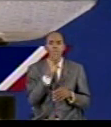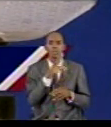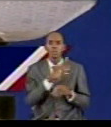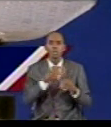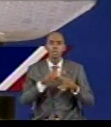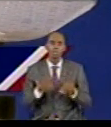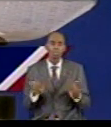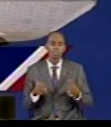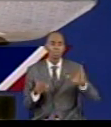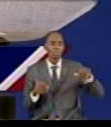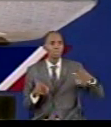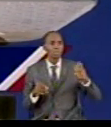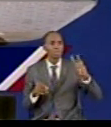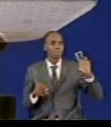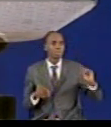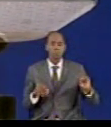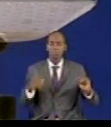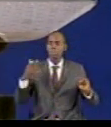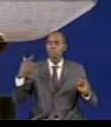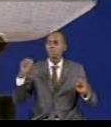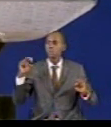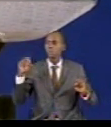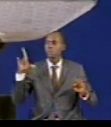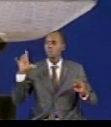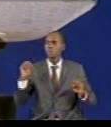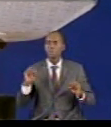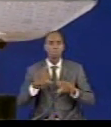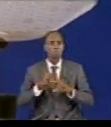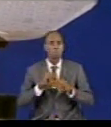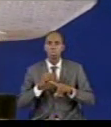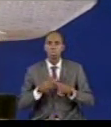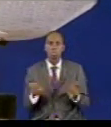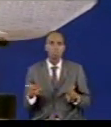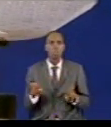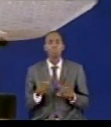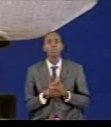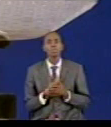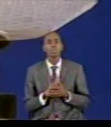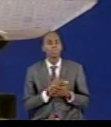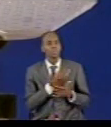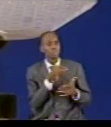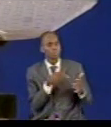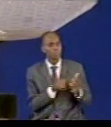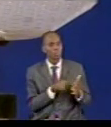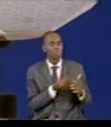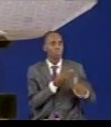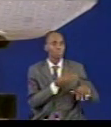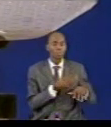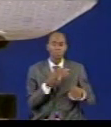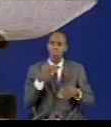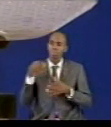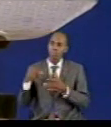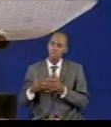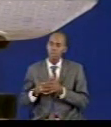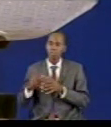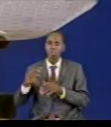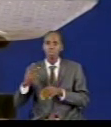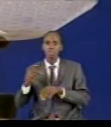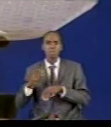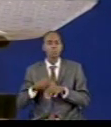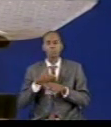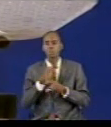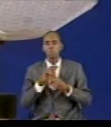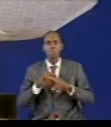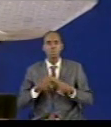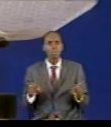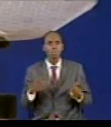Jew, Gentile, there is no difference. First century, this century, there is no difference. Look at verse 23.